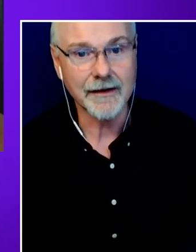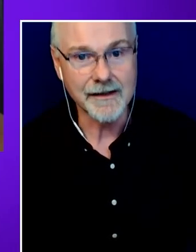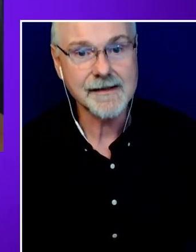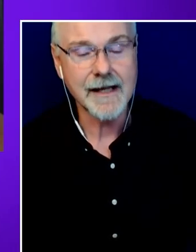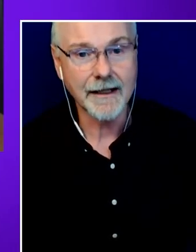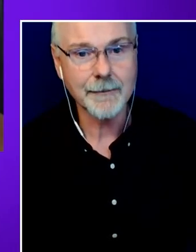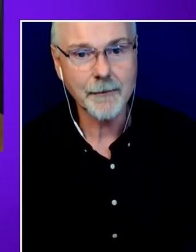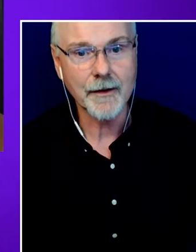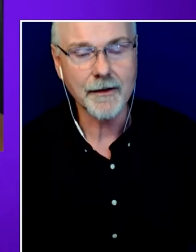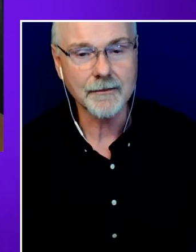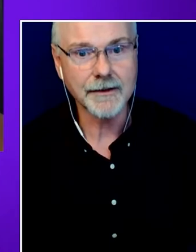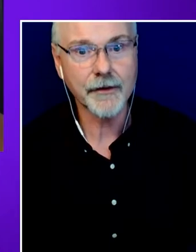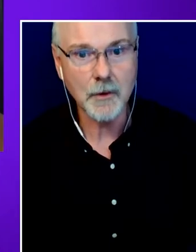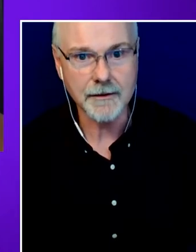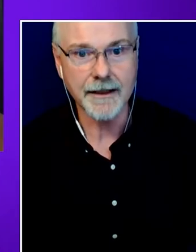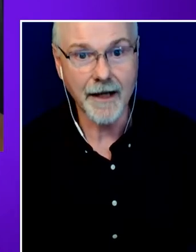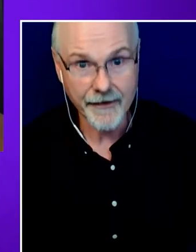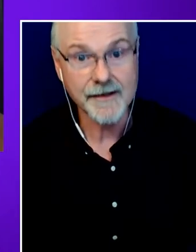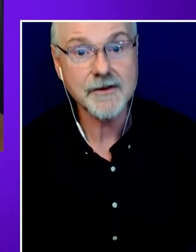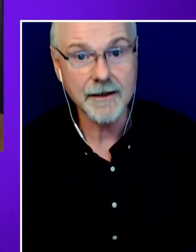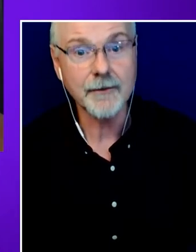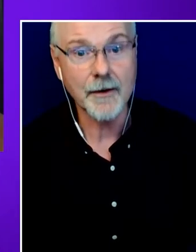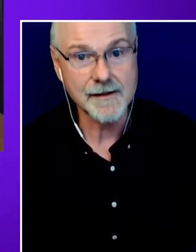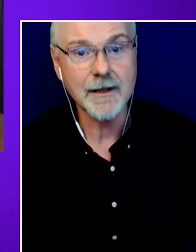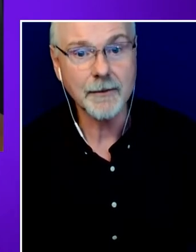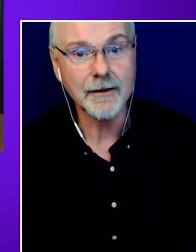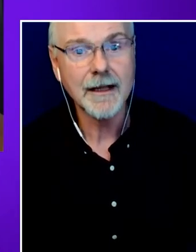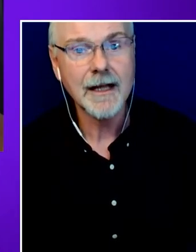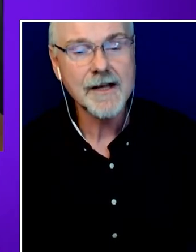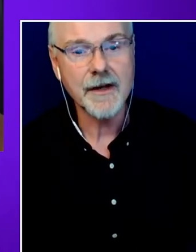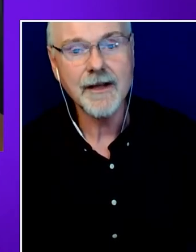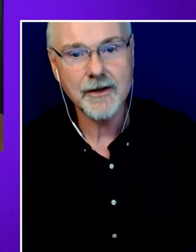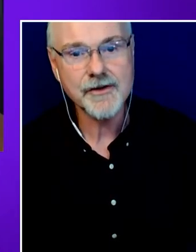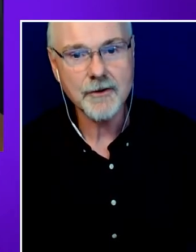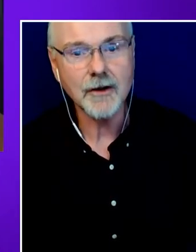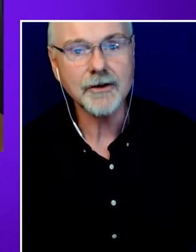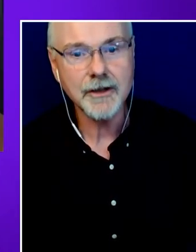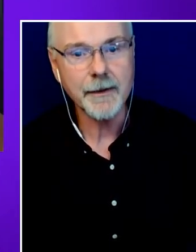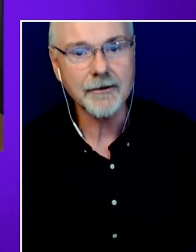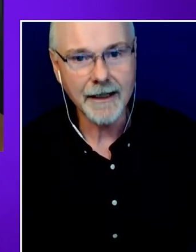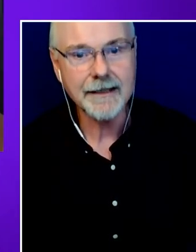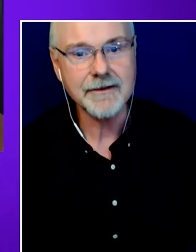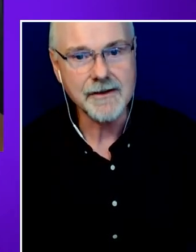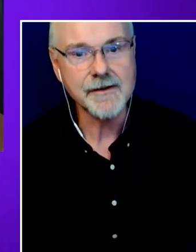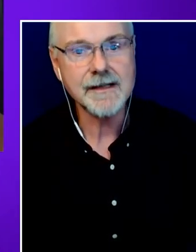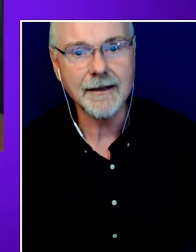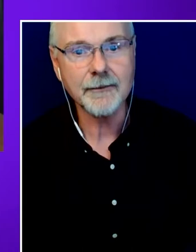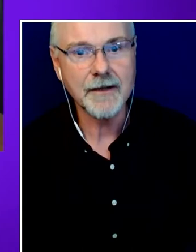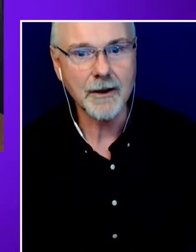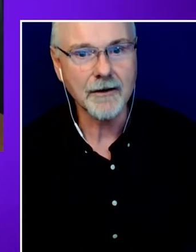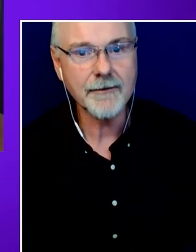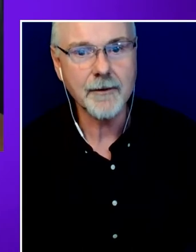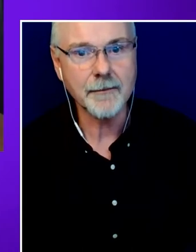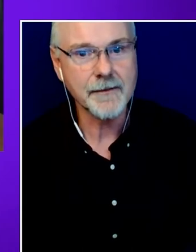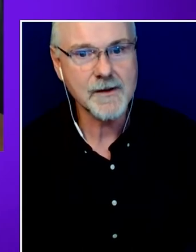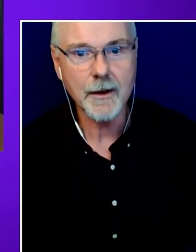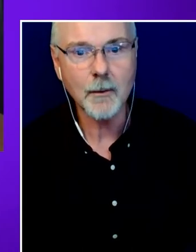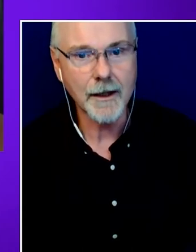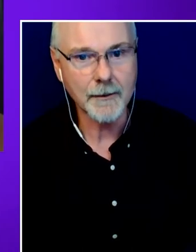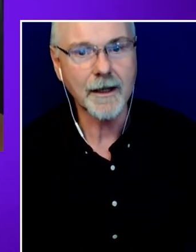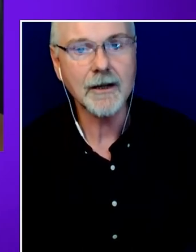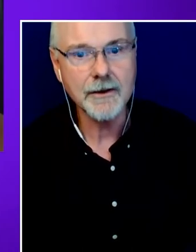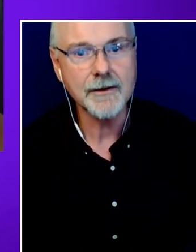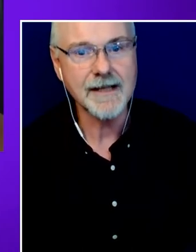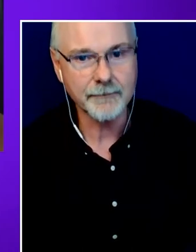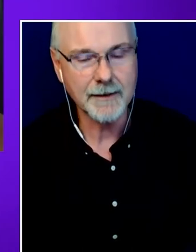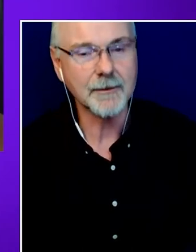skills to this and come up with a real story, an authentic story for these people. So I think your struggle could be greatly reduced if, you know, right from square